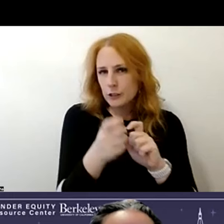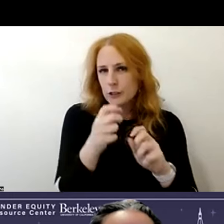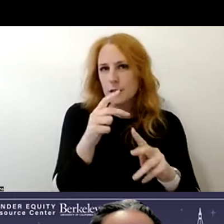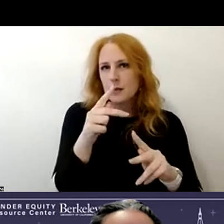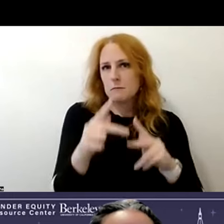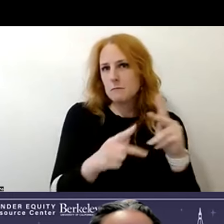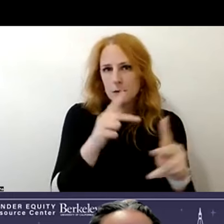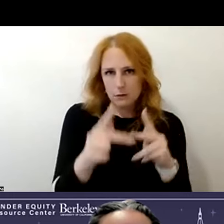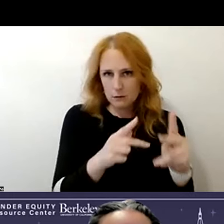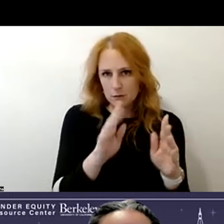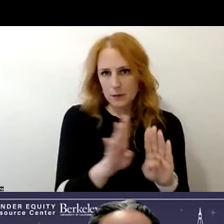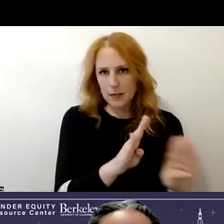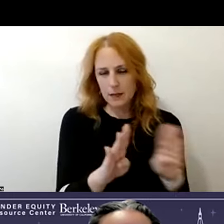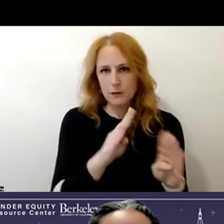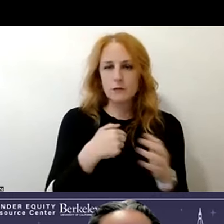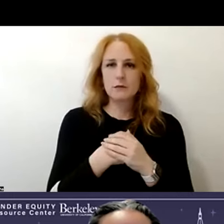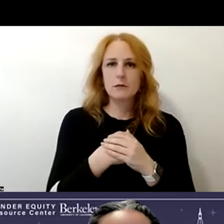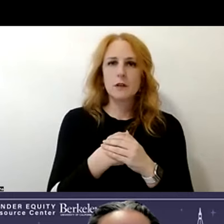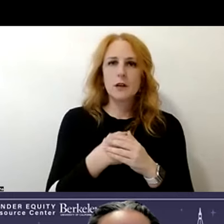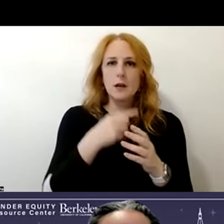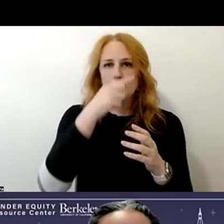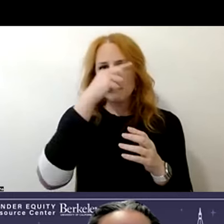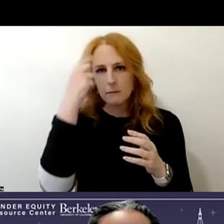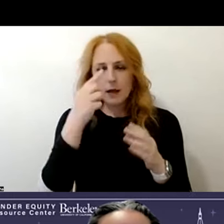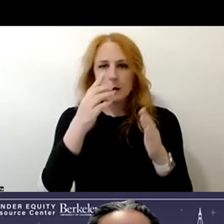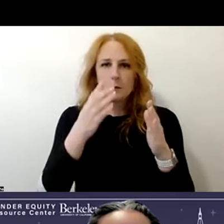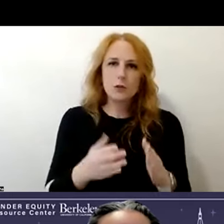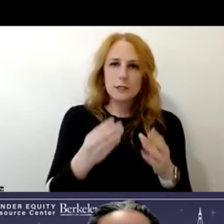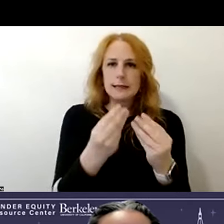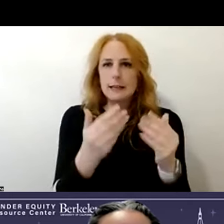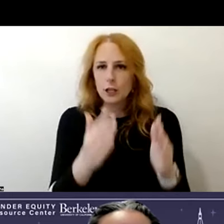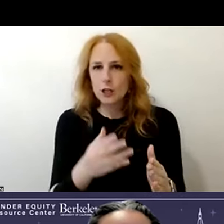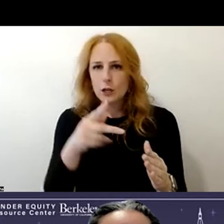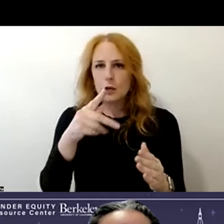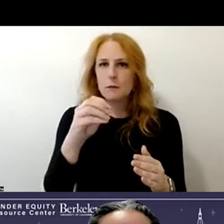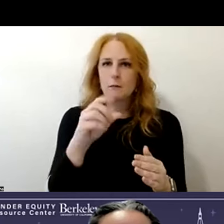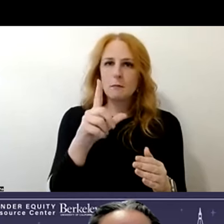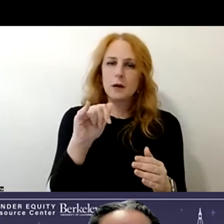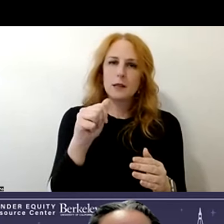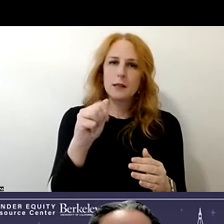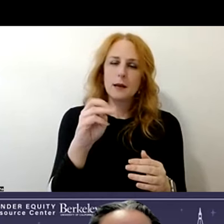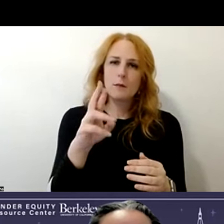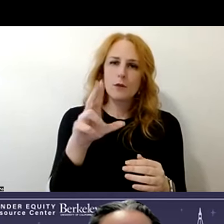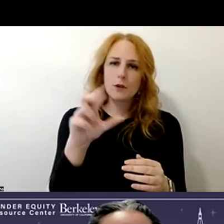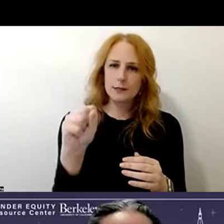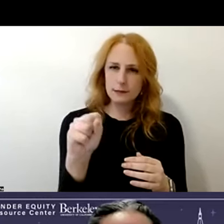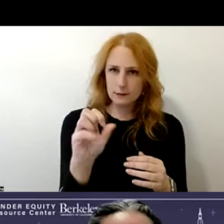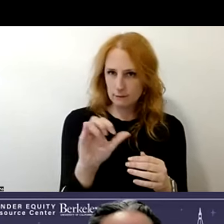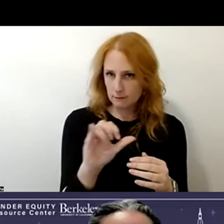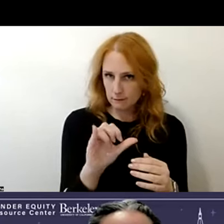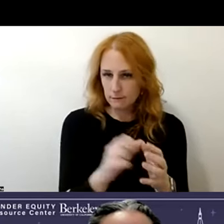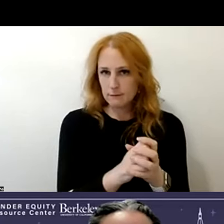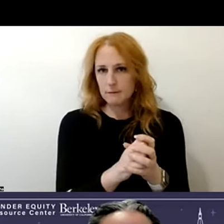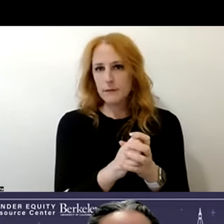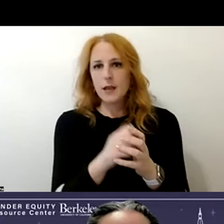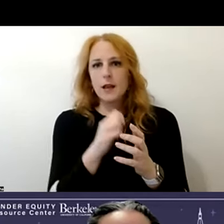body. And as a healer in this world, I identify as a healer before a therapist, because I think healing is not held by